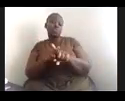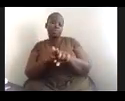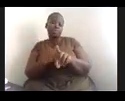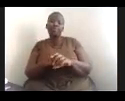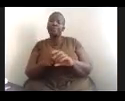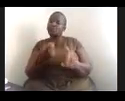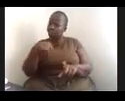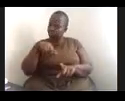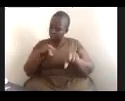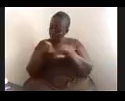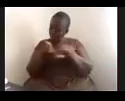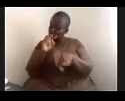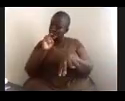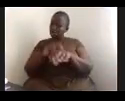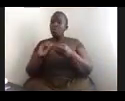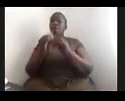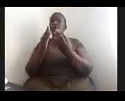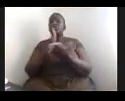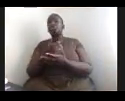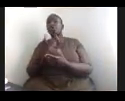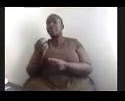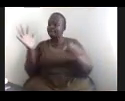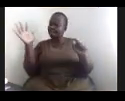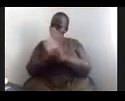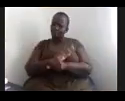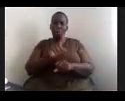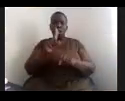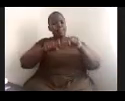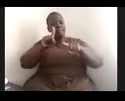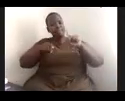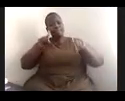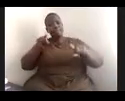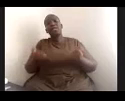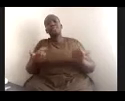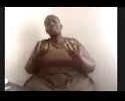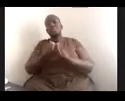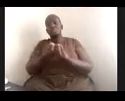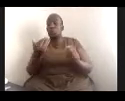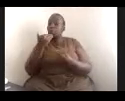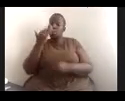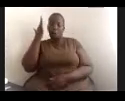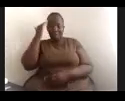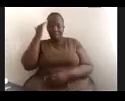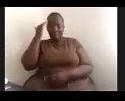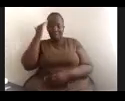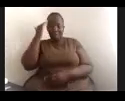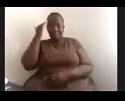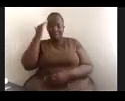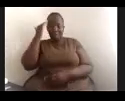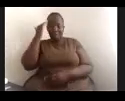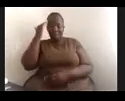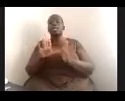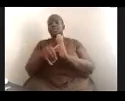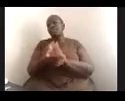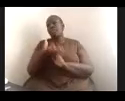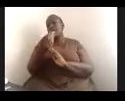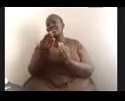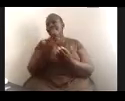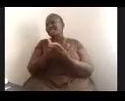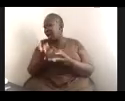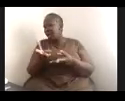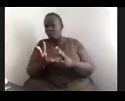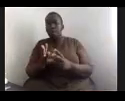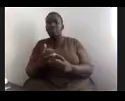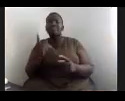We also need to make sure that there are a full range of services for children who are mentally or physically disabled in some way. The